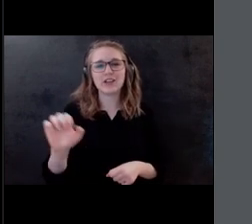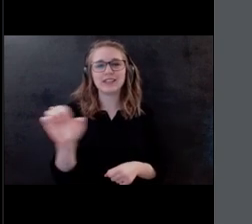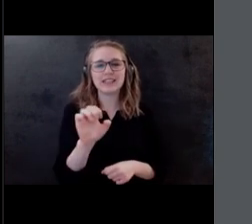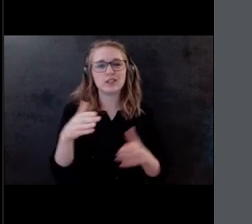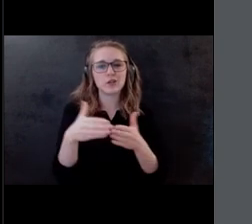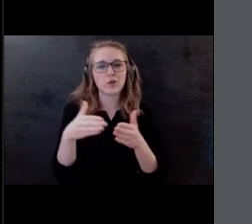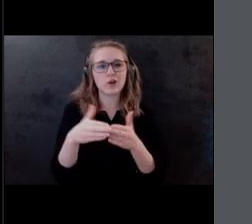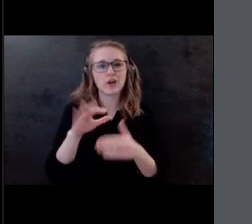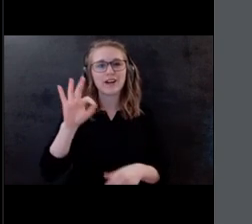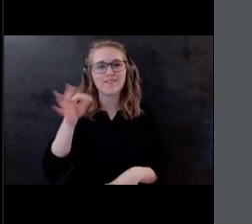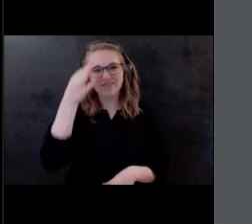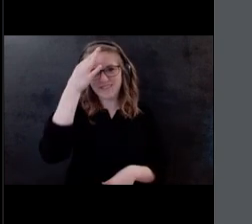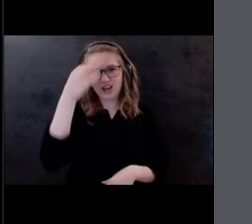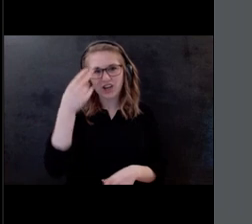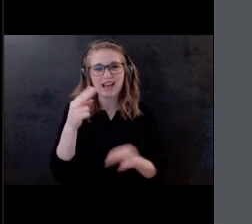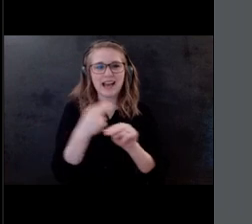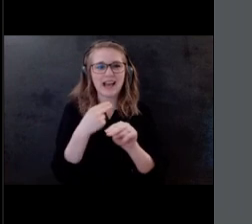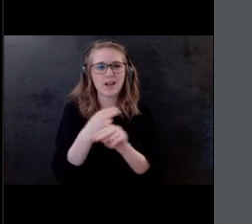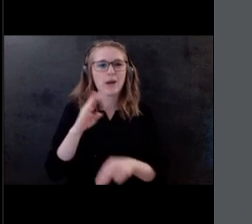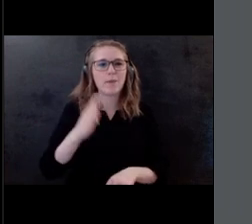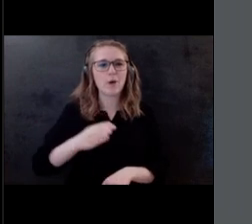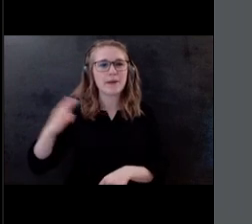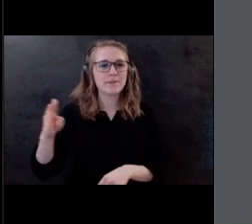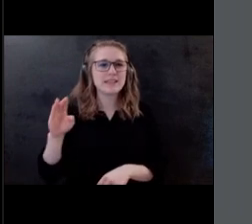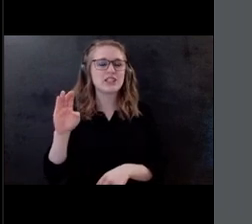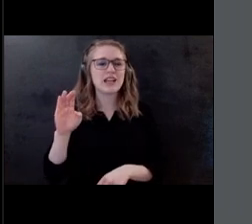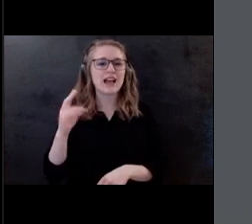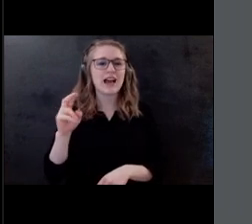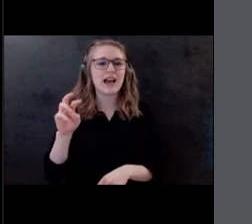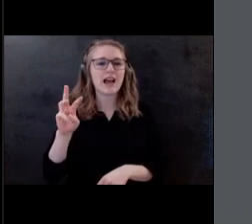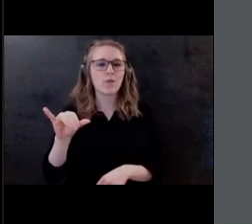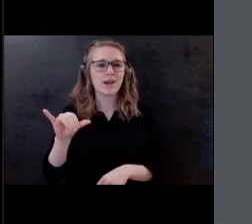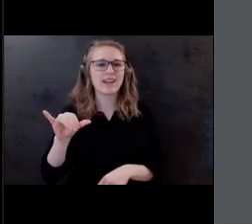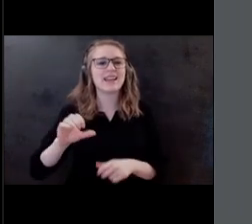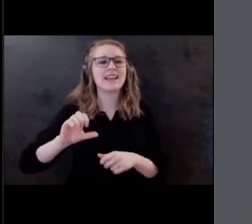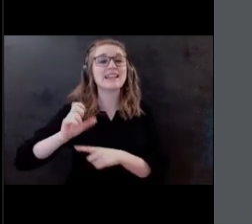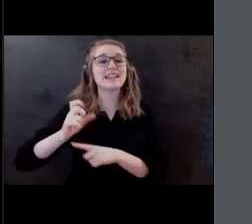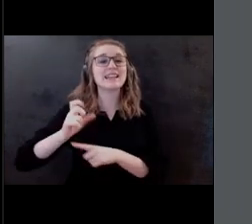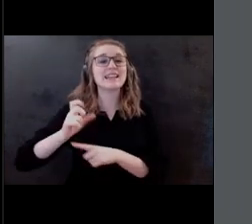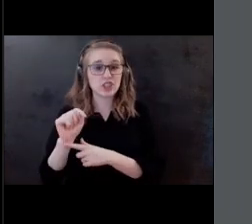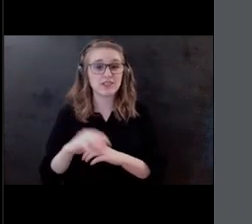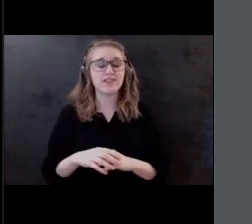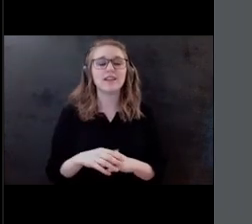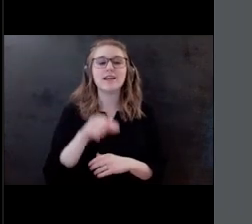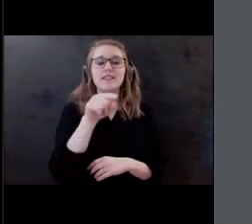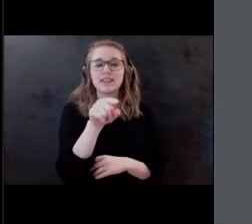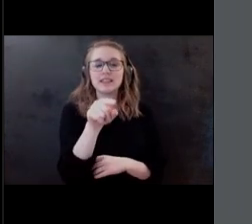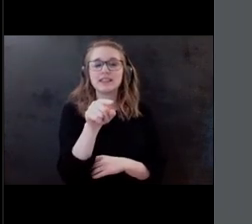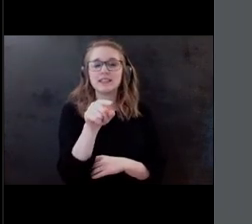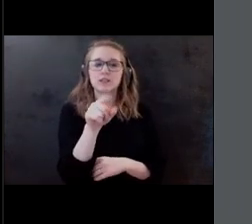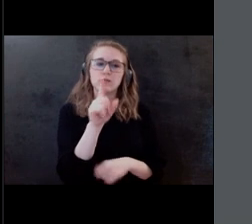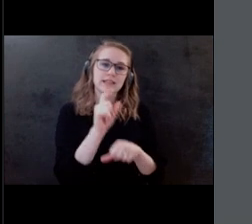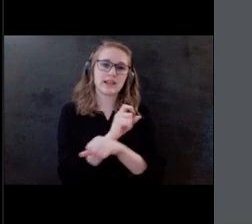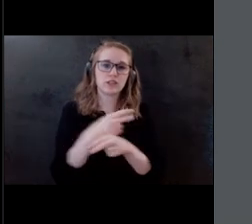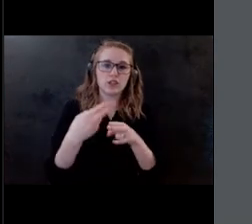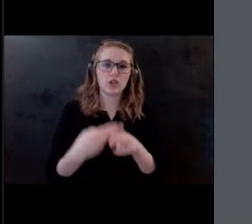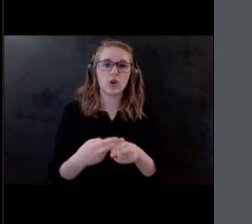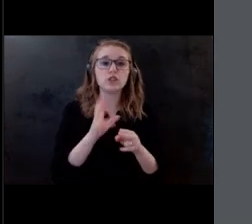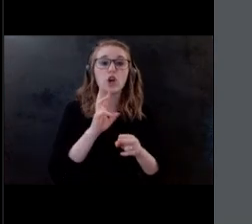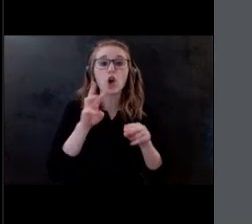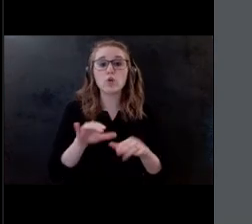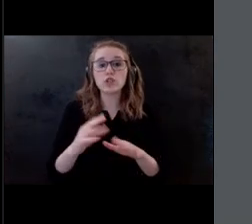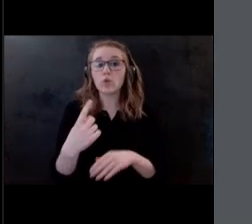Federal Highway and Boynton Beach Boulevard Extension. This was actually, this is called the Ocean One property